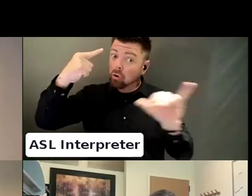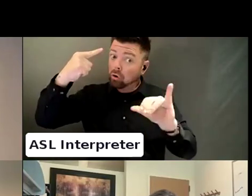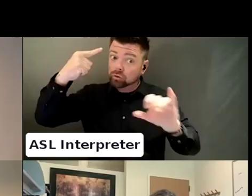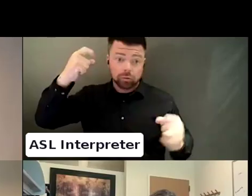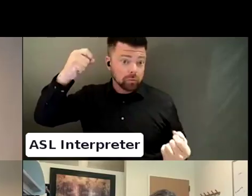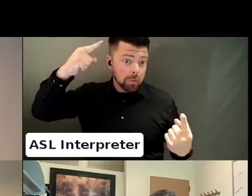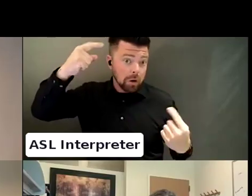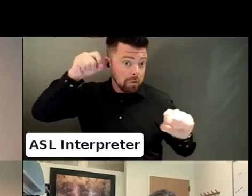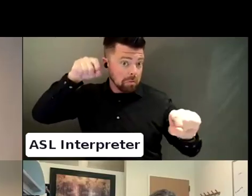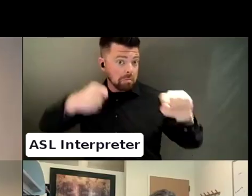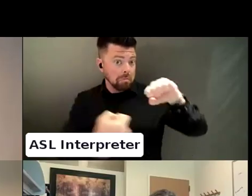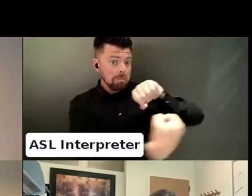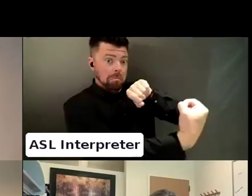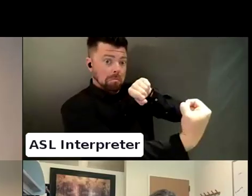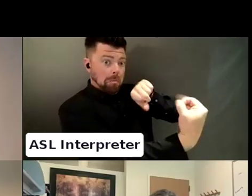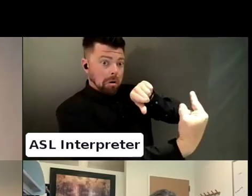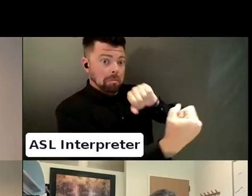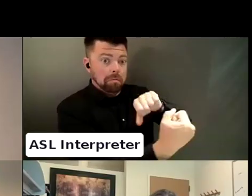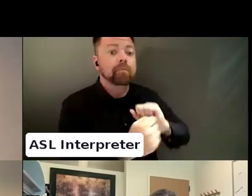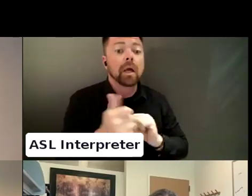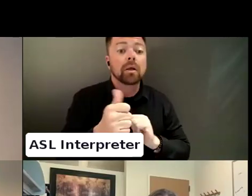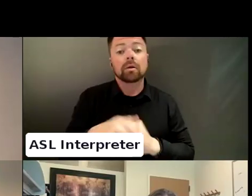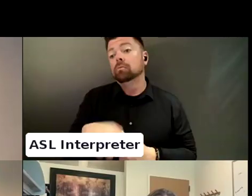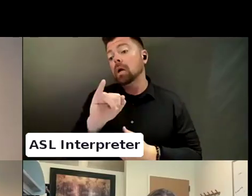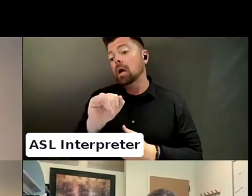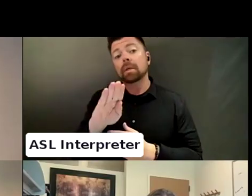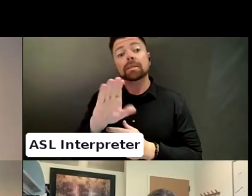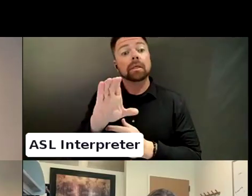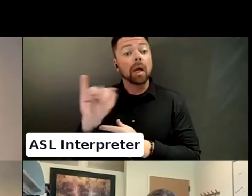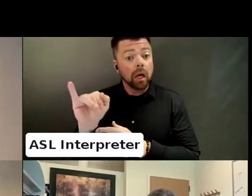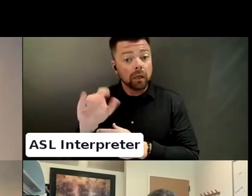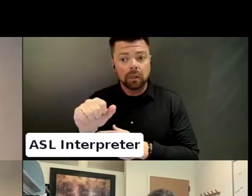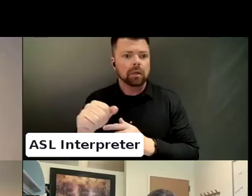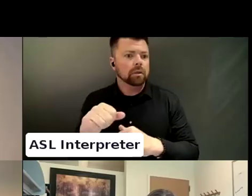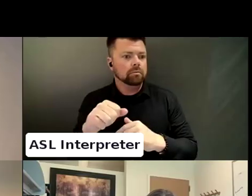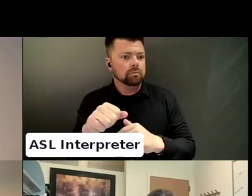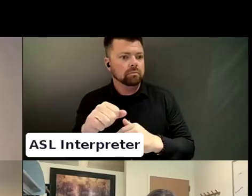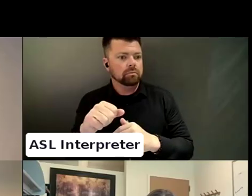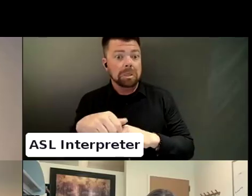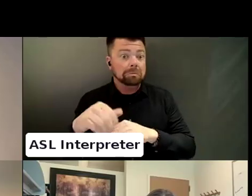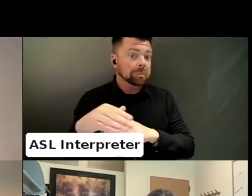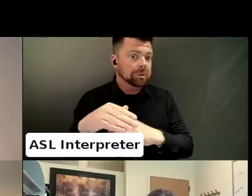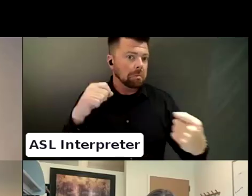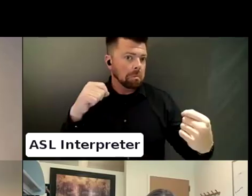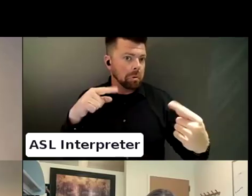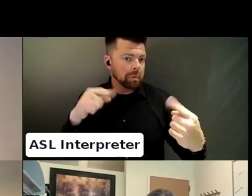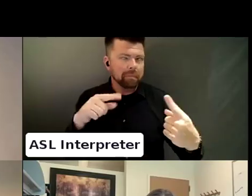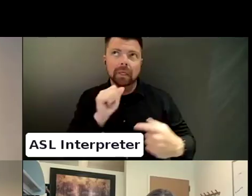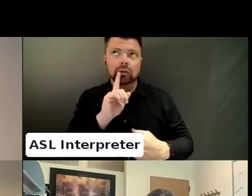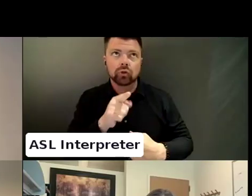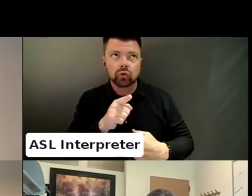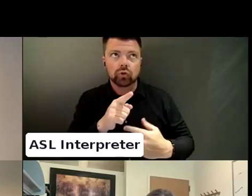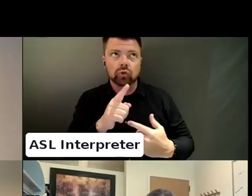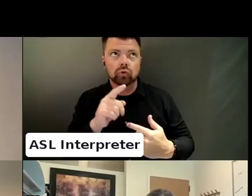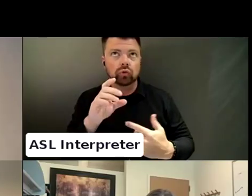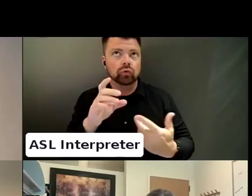could be potential for IBCIs to send signals to it. I don't know what the use case for that would be in particular.